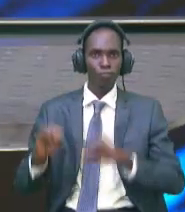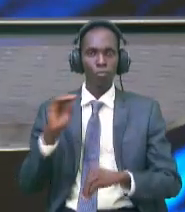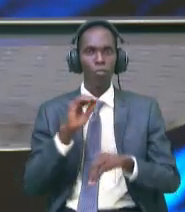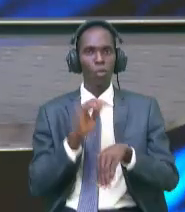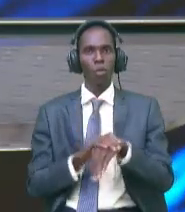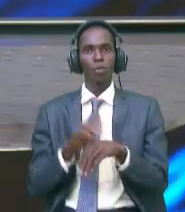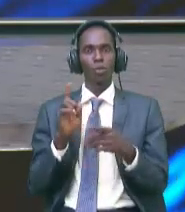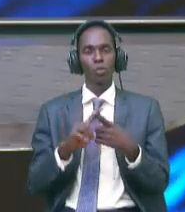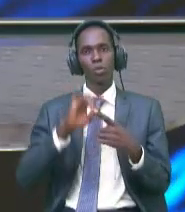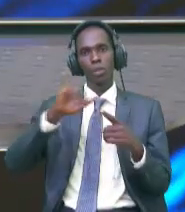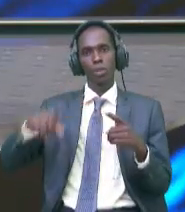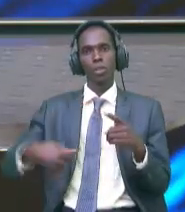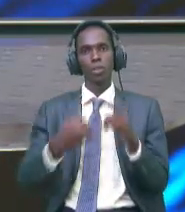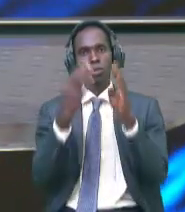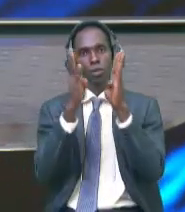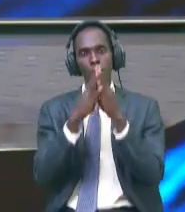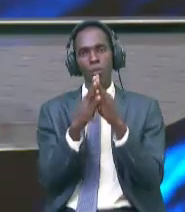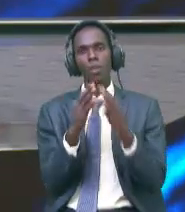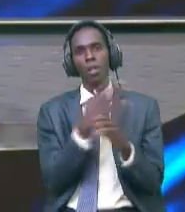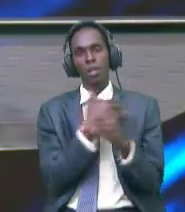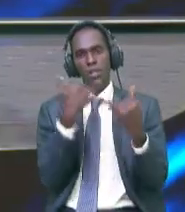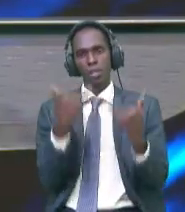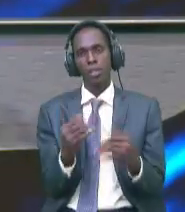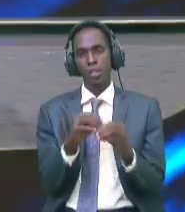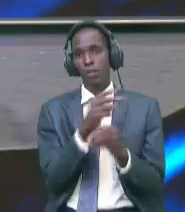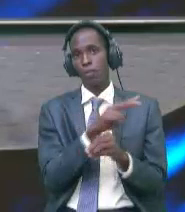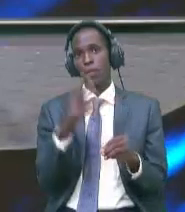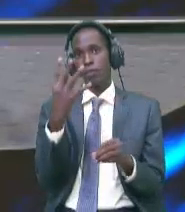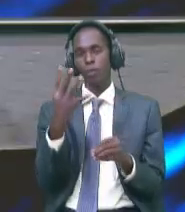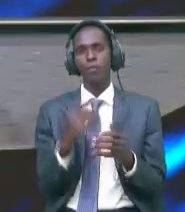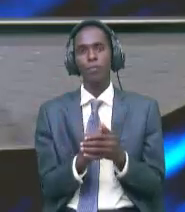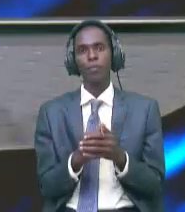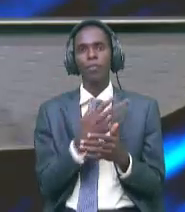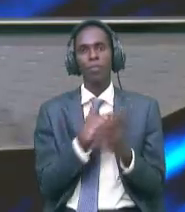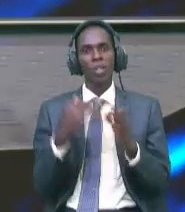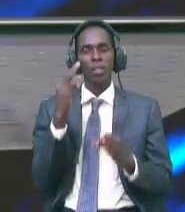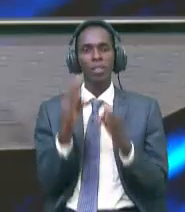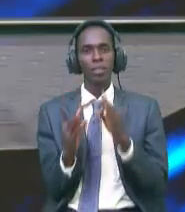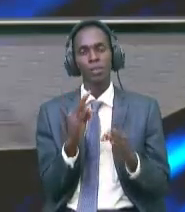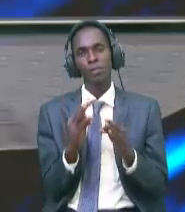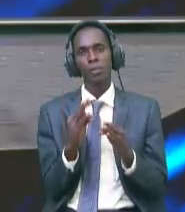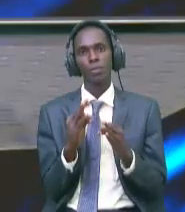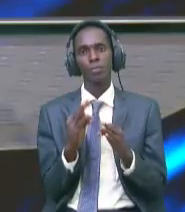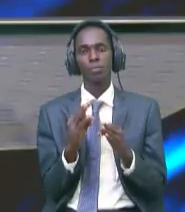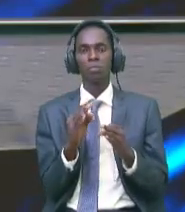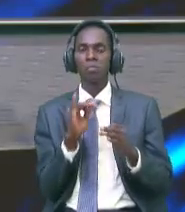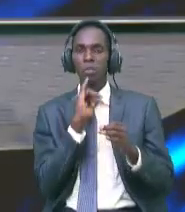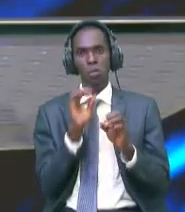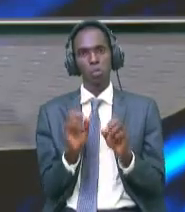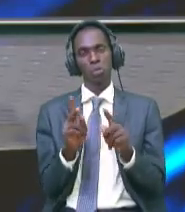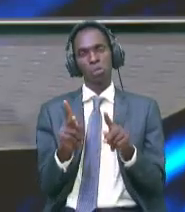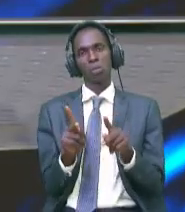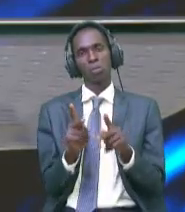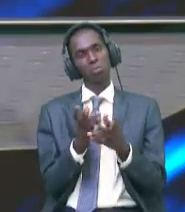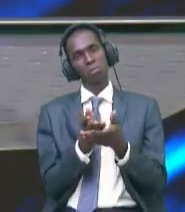unto Jerusalem. And now in verse 4, and if it be meet, suitable, if that's